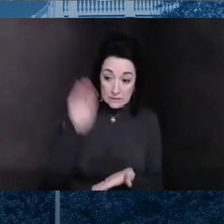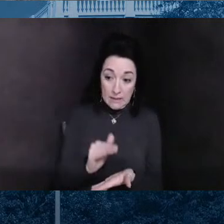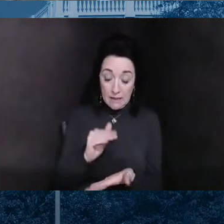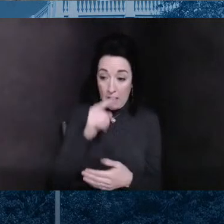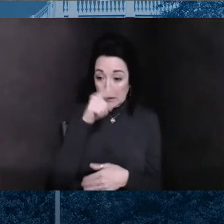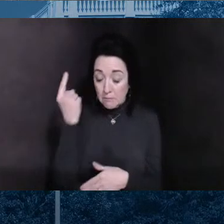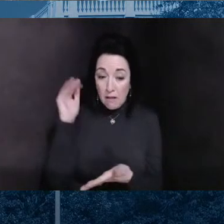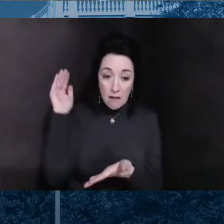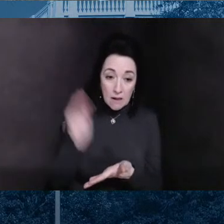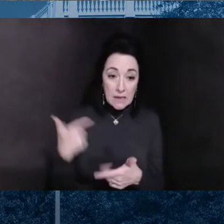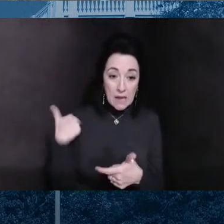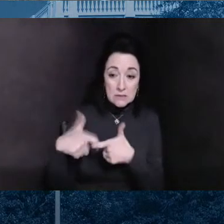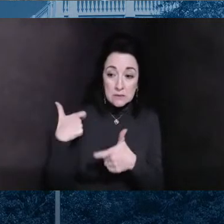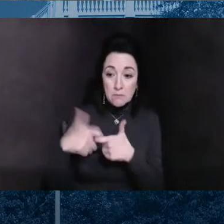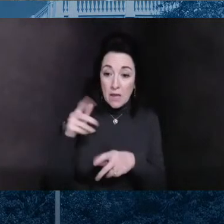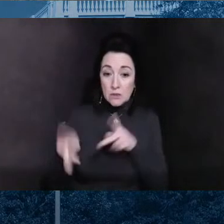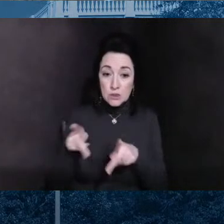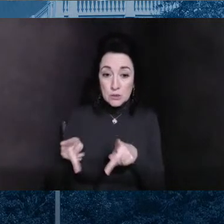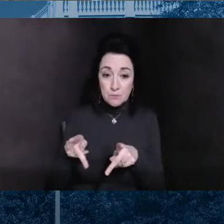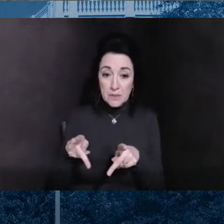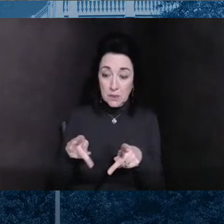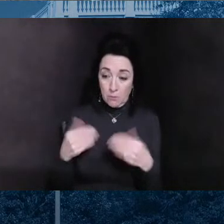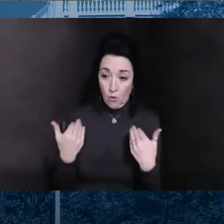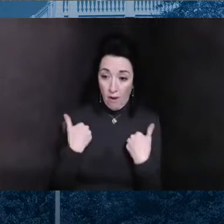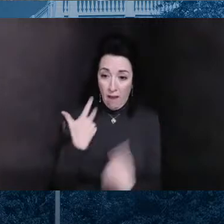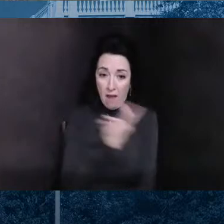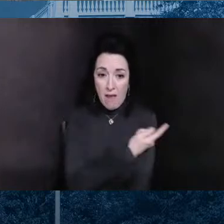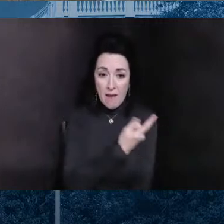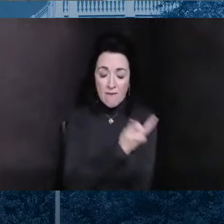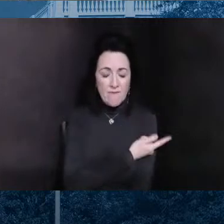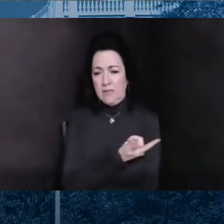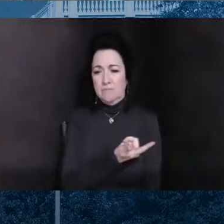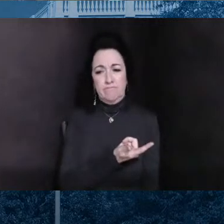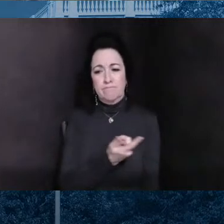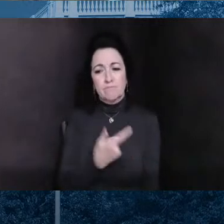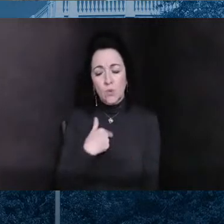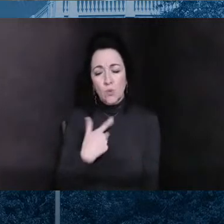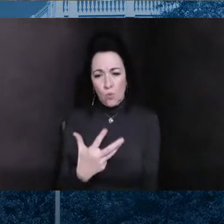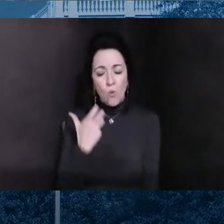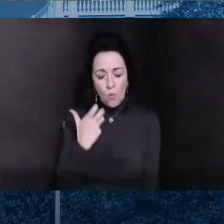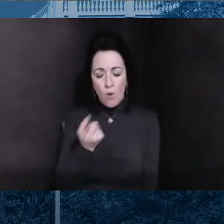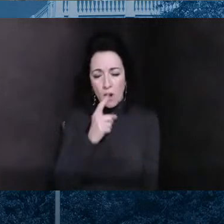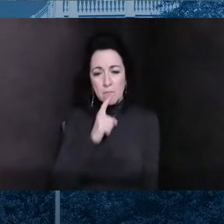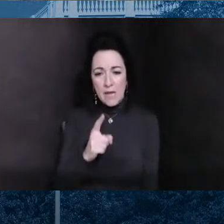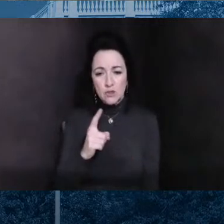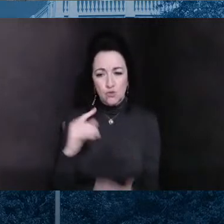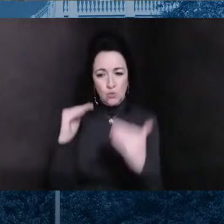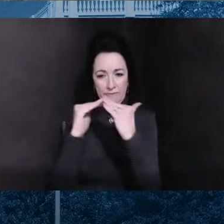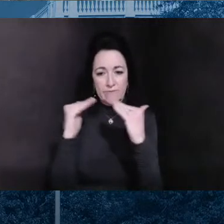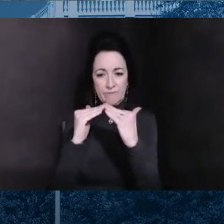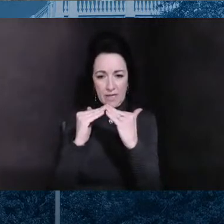Yeah, thanks, Governor. I mean, we know as far as our registry goes, we don't have